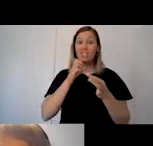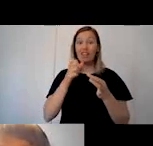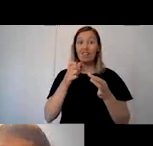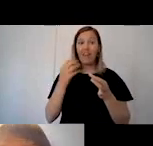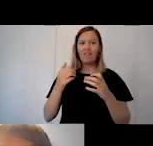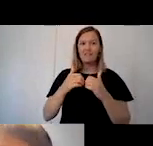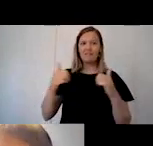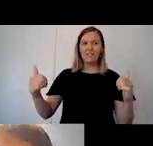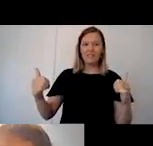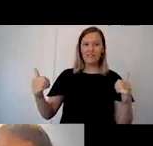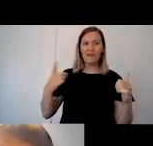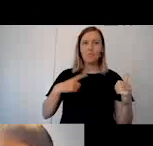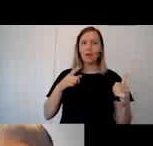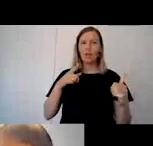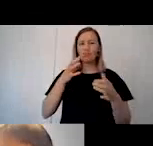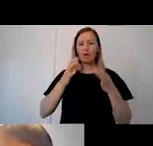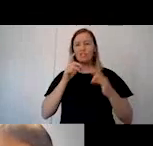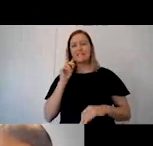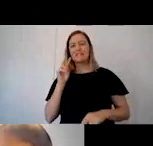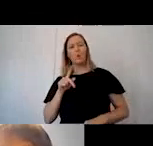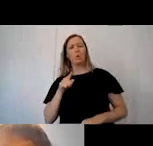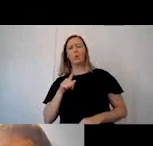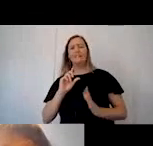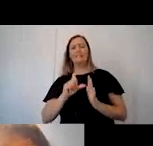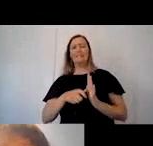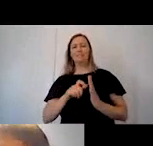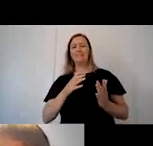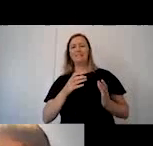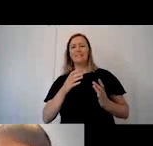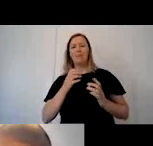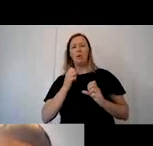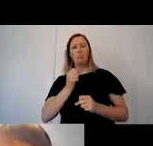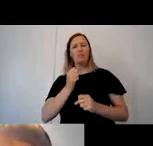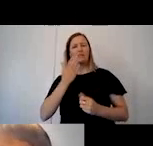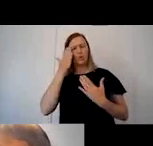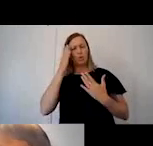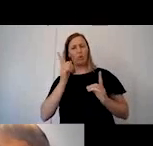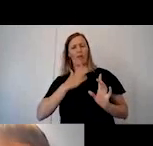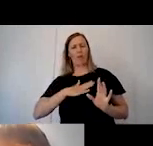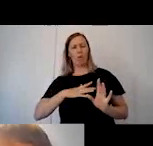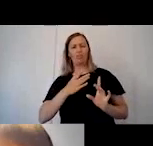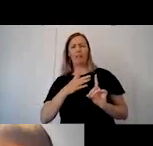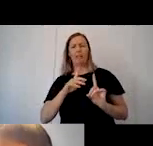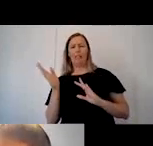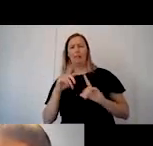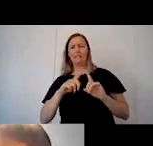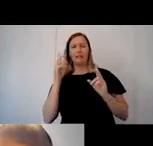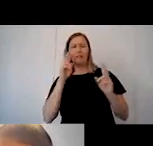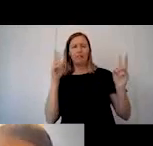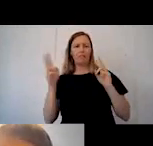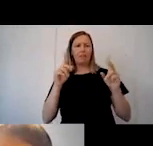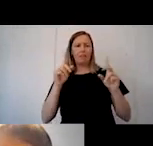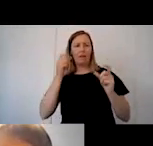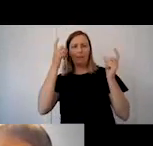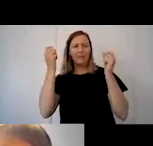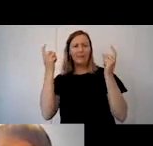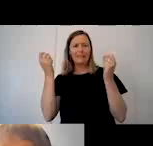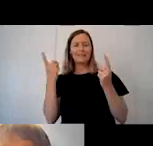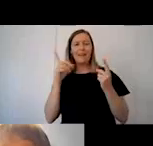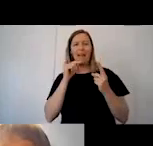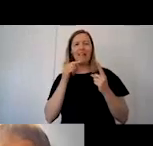can say the disability movement anyway doesn't know what it wants. Everyone's got a different opinion, and they can also listen to the most friendly